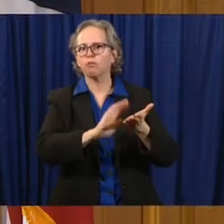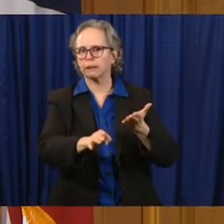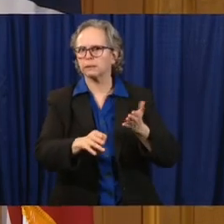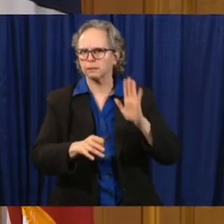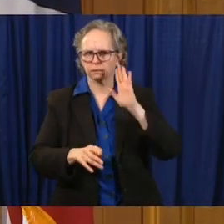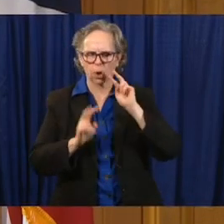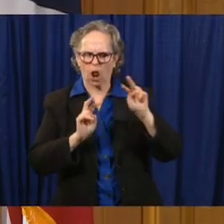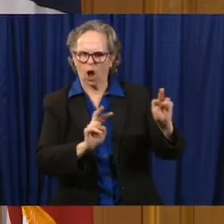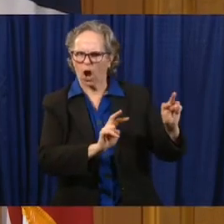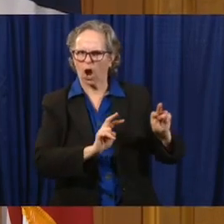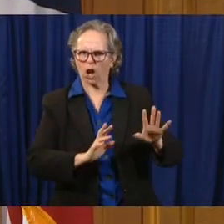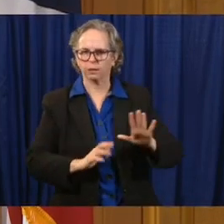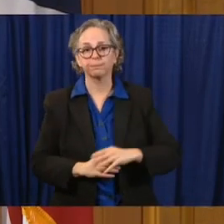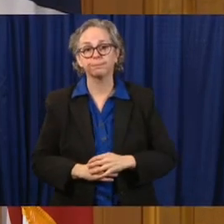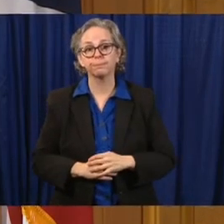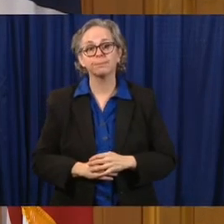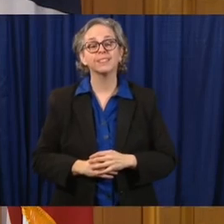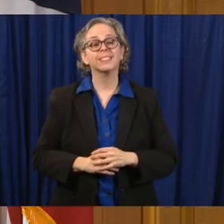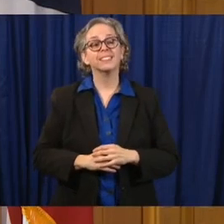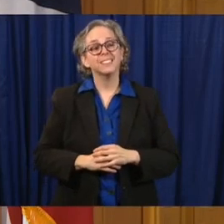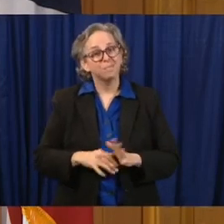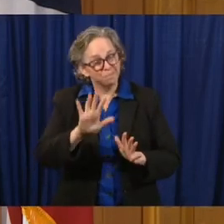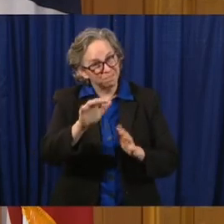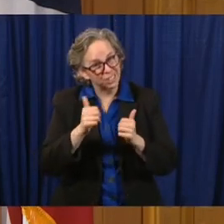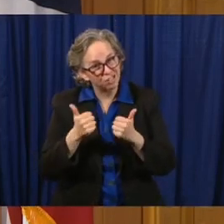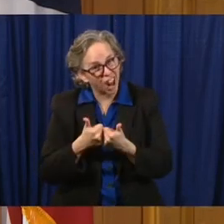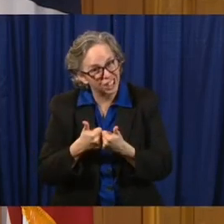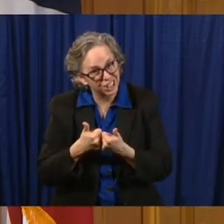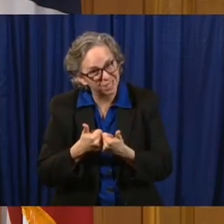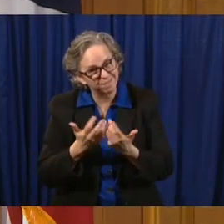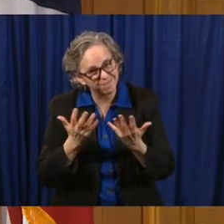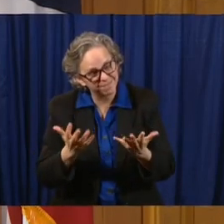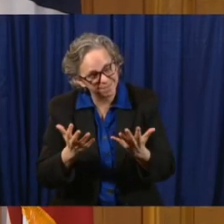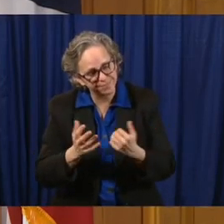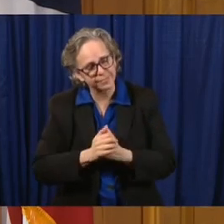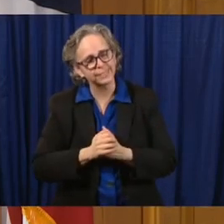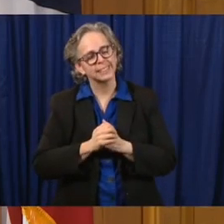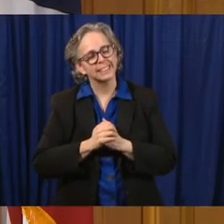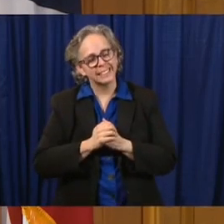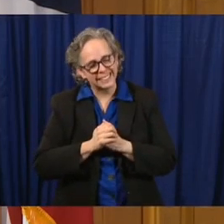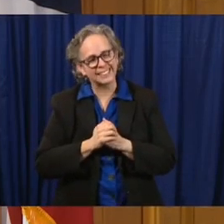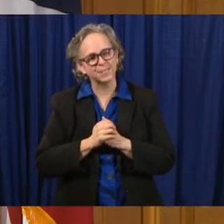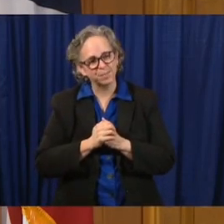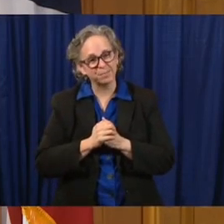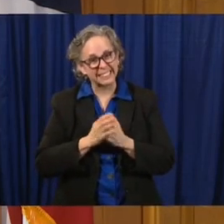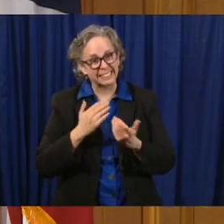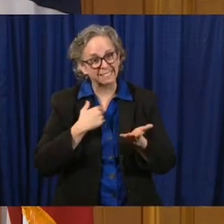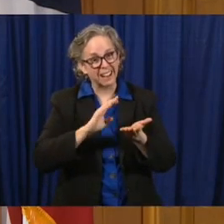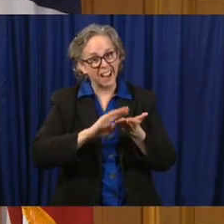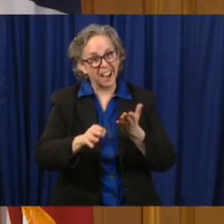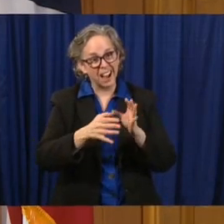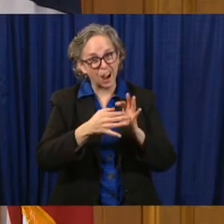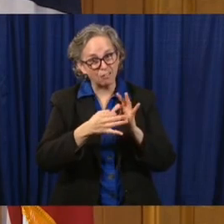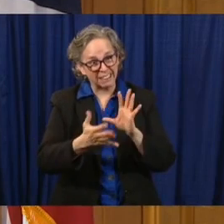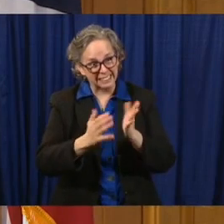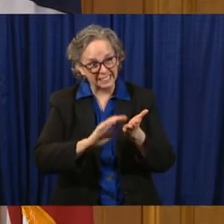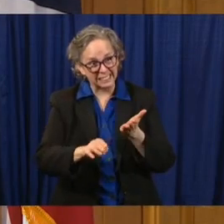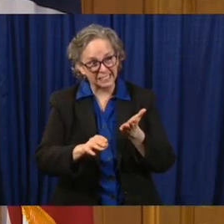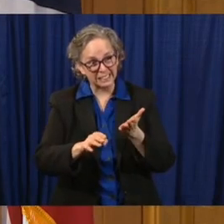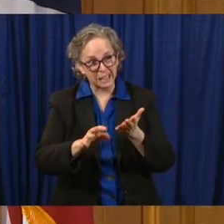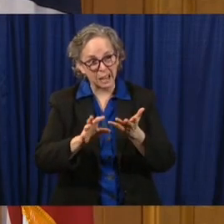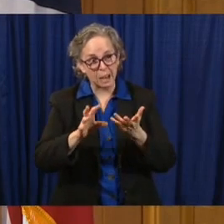The challenge always is, if you're releasing someone, you're releasing them back into society.